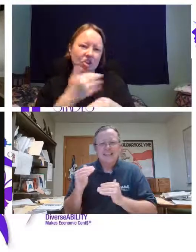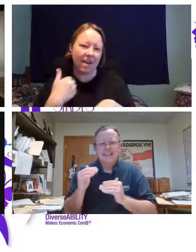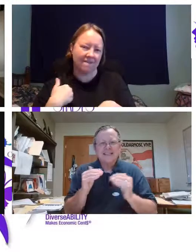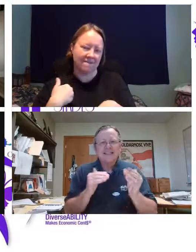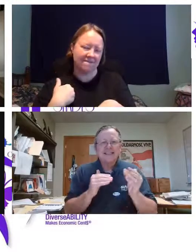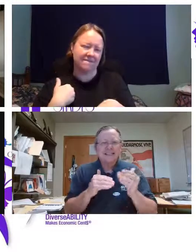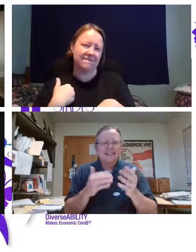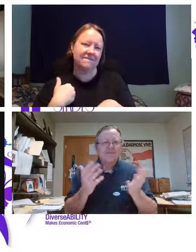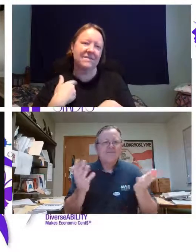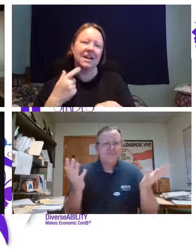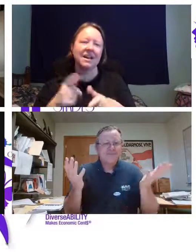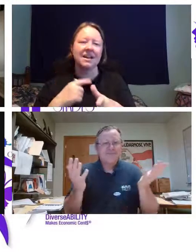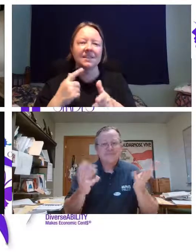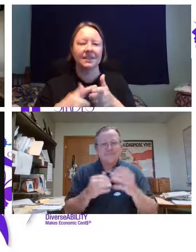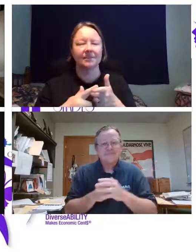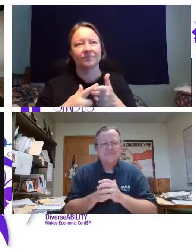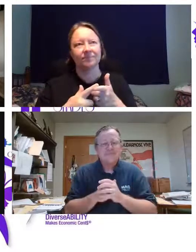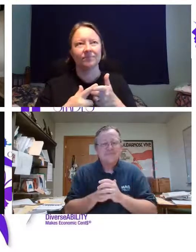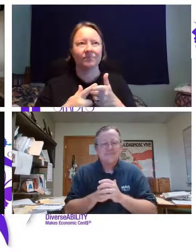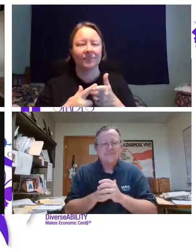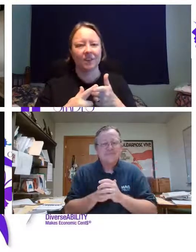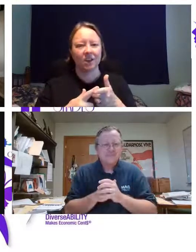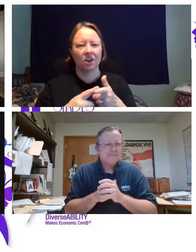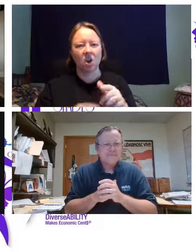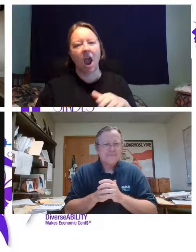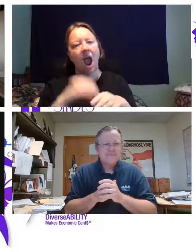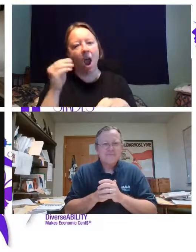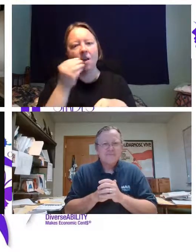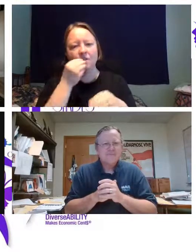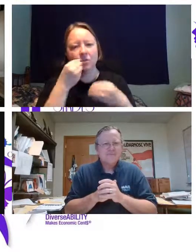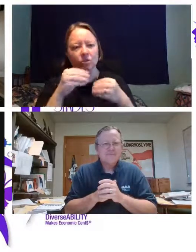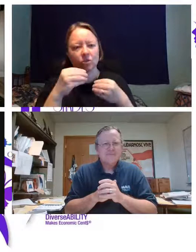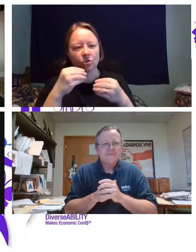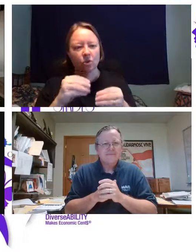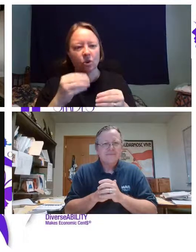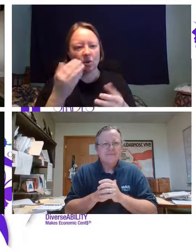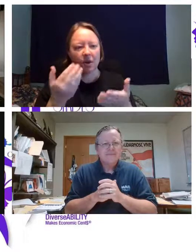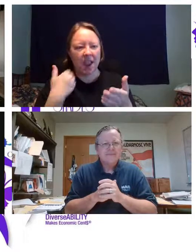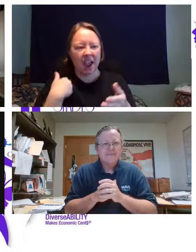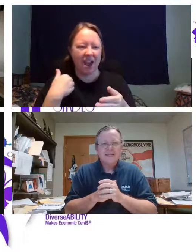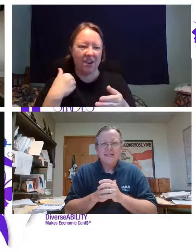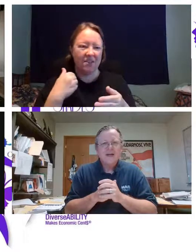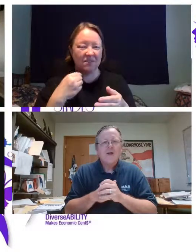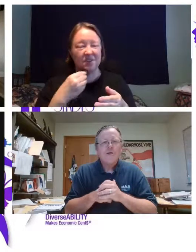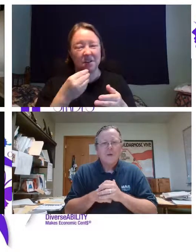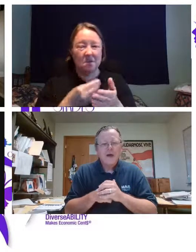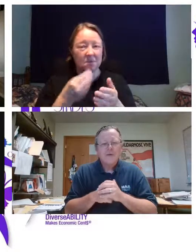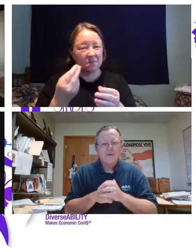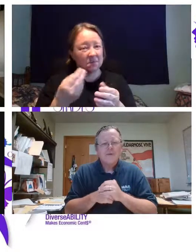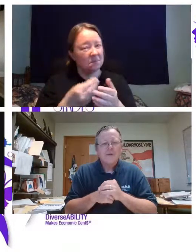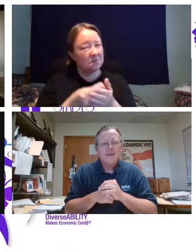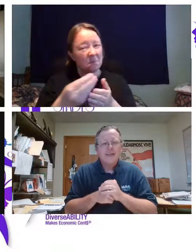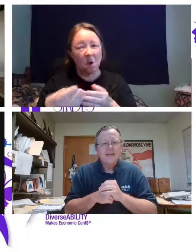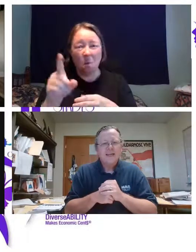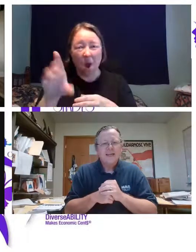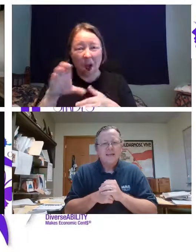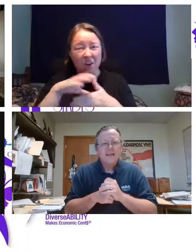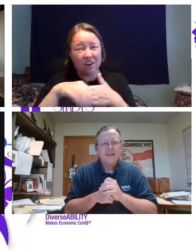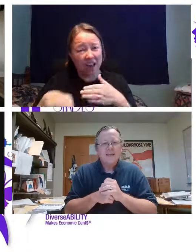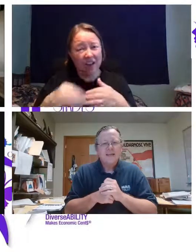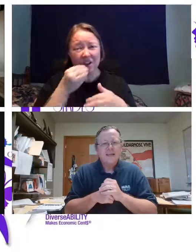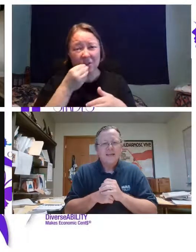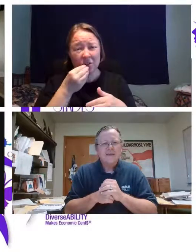you know, you leave grocery store and you might have 2 bags of groceries and spend $100. So it's in, you know, when you put everything